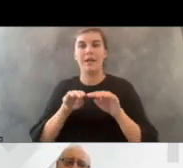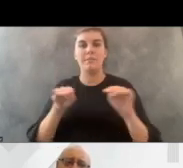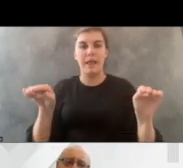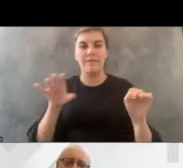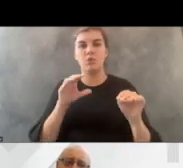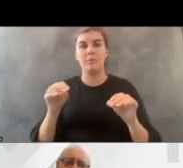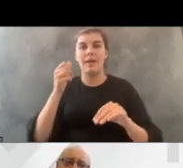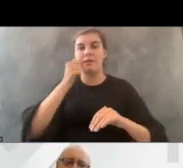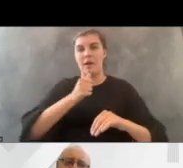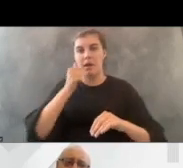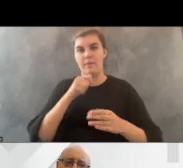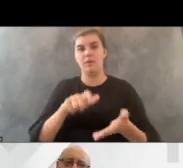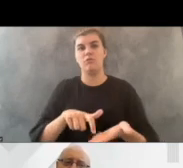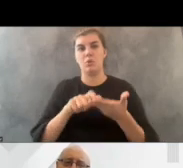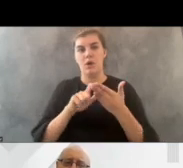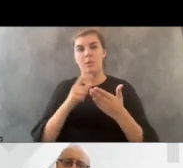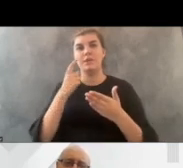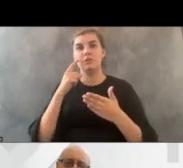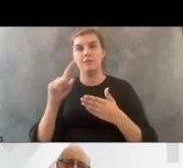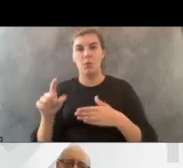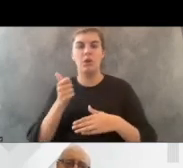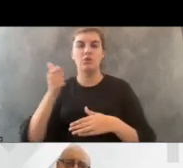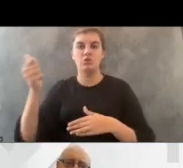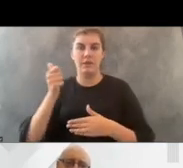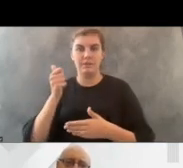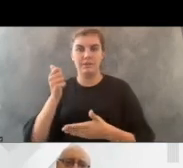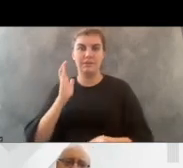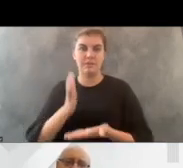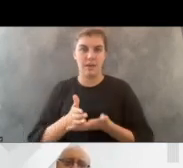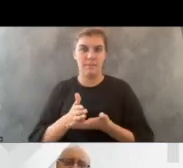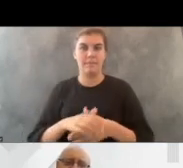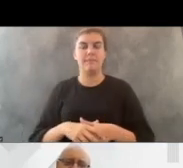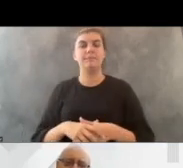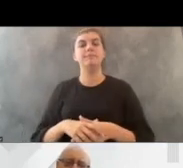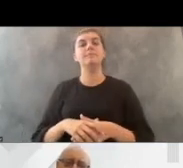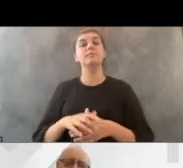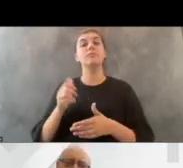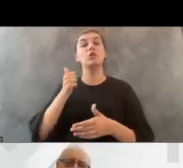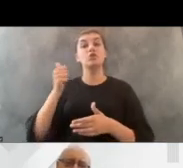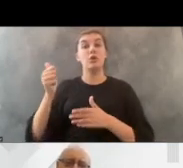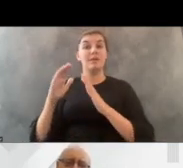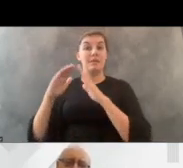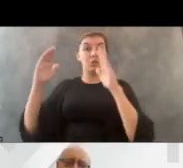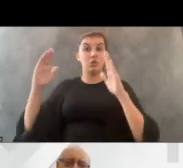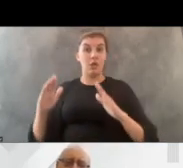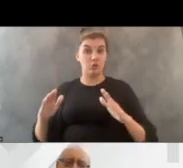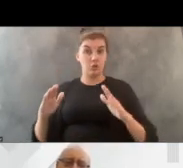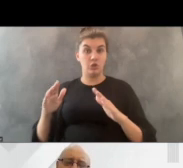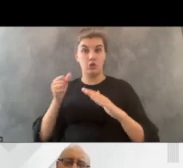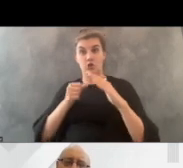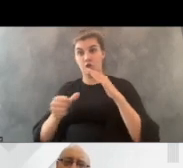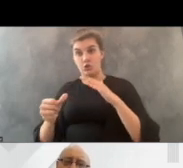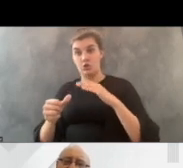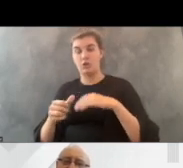about, is if you have the ability to override that by pushing the button and having it go into a